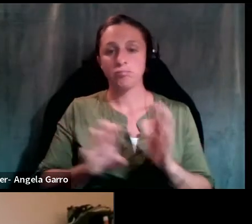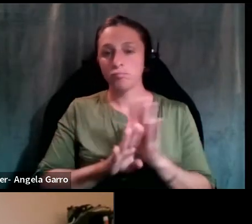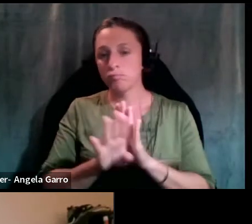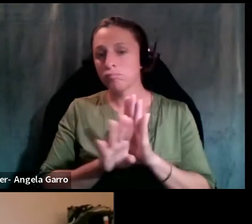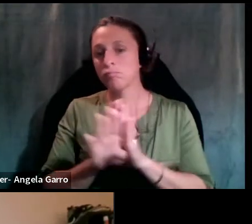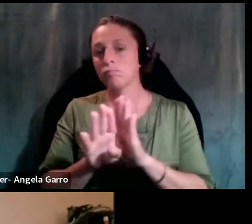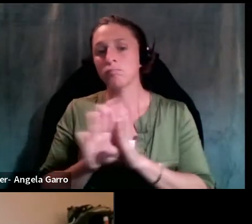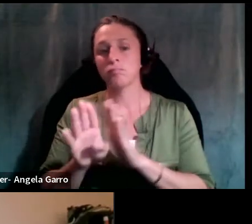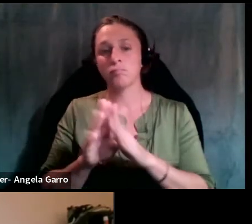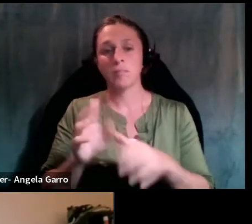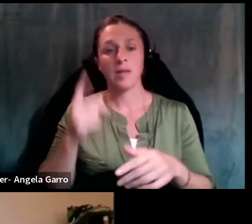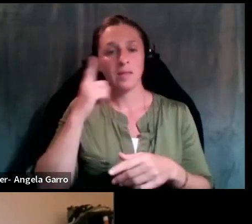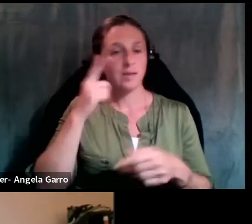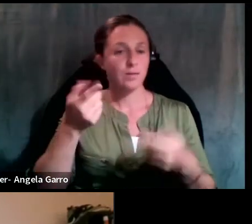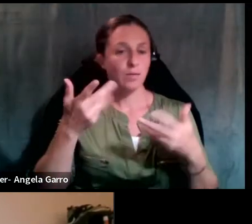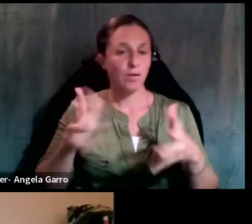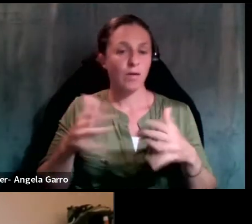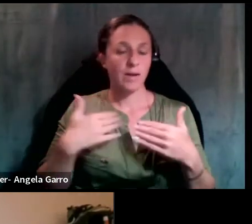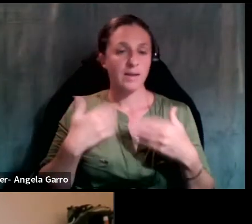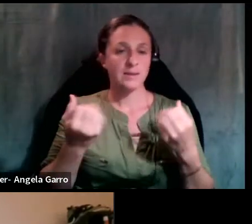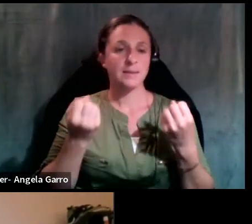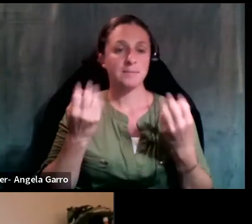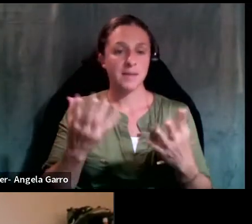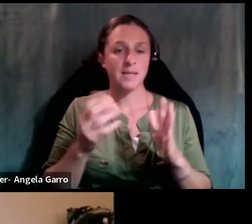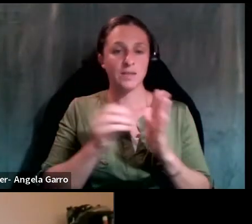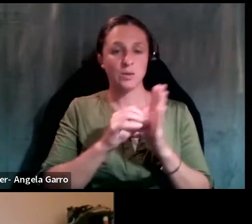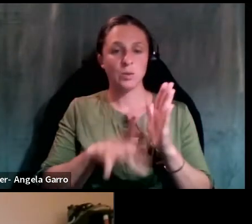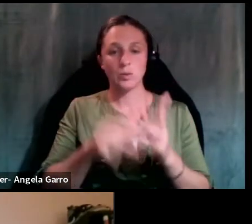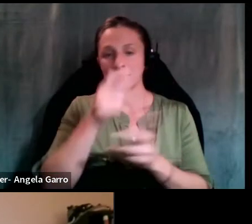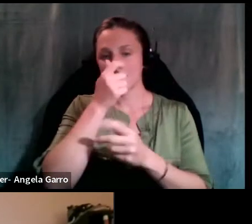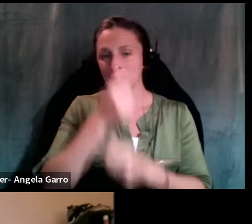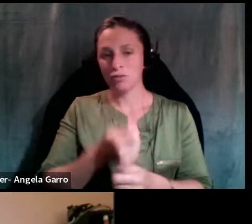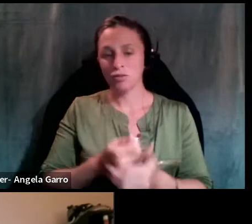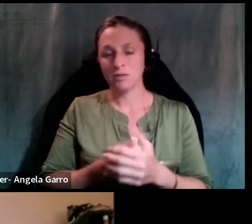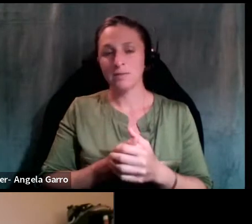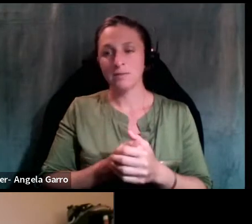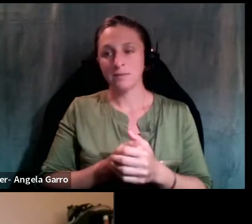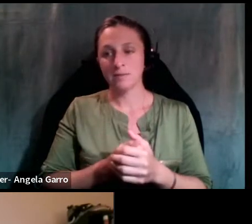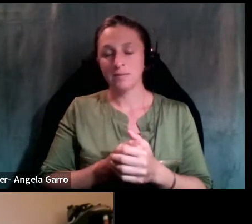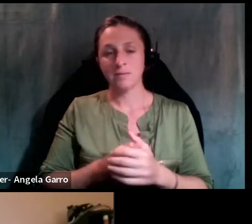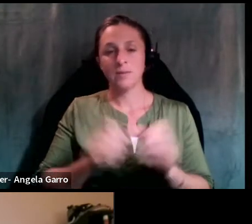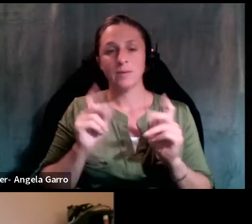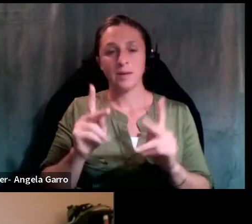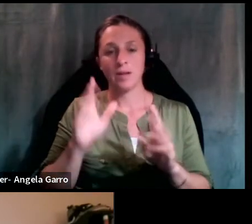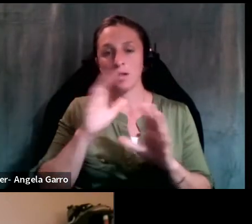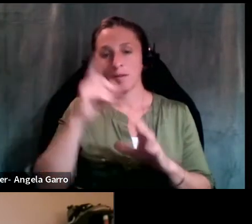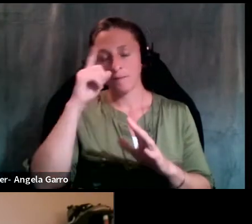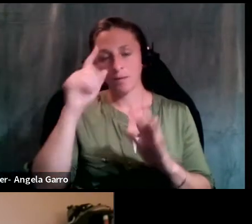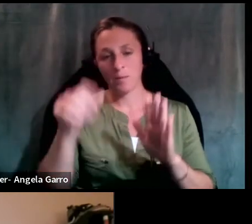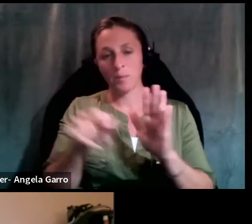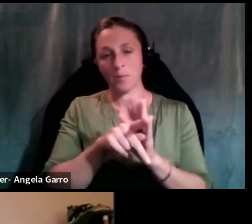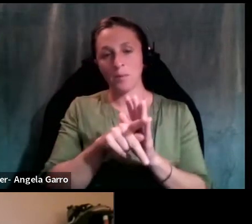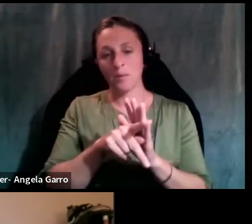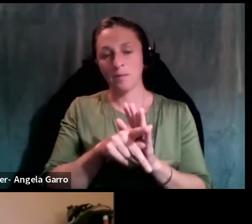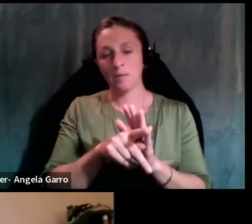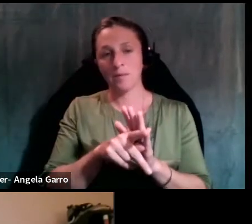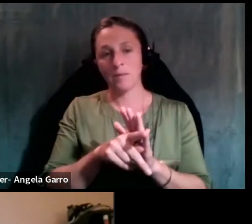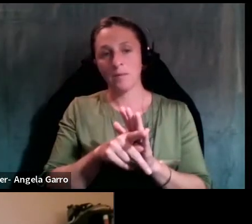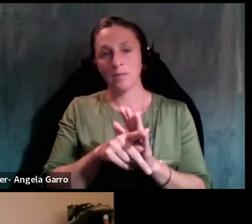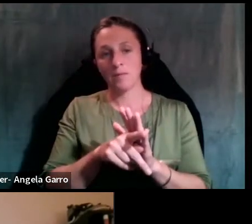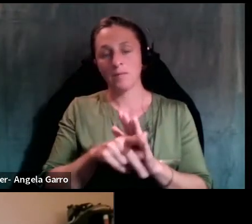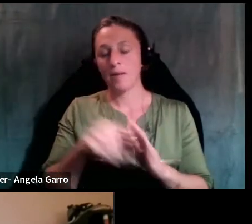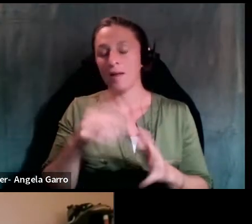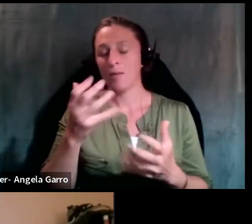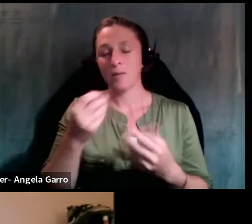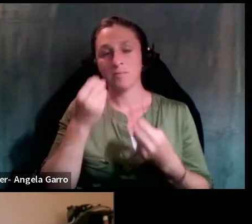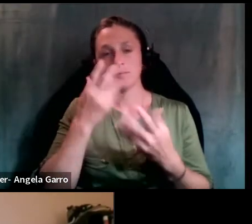think already has many students interested. So Mhm. Okay. looking for approval. Any I just want questions to or say comments? this is